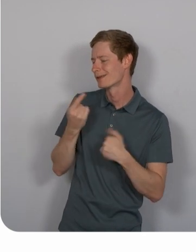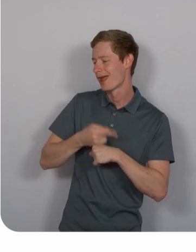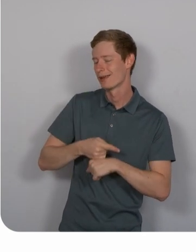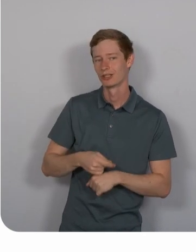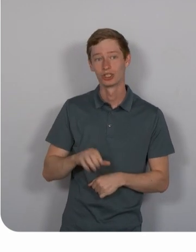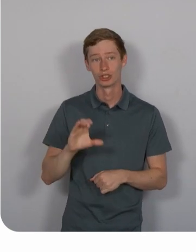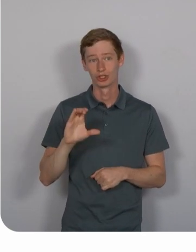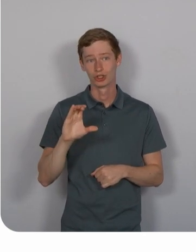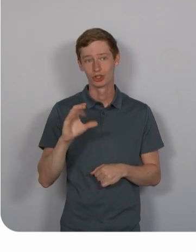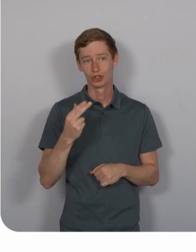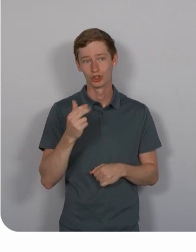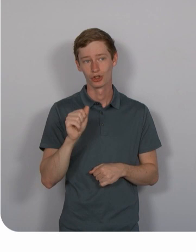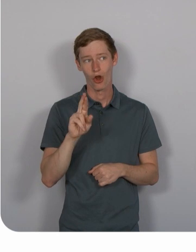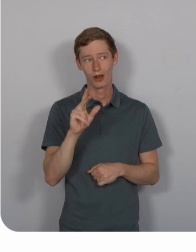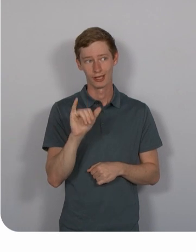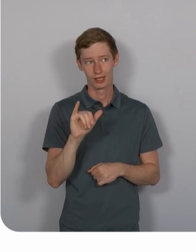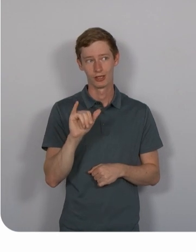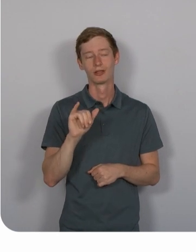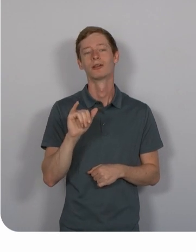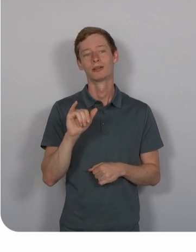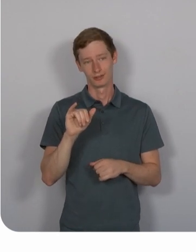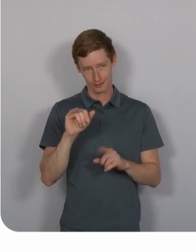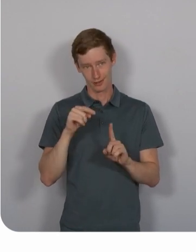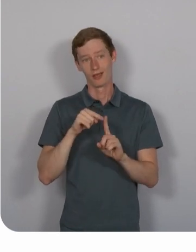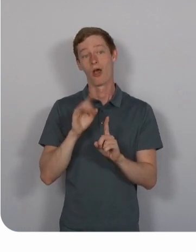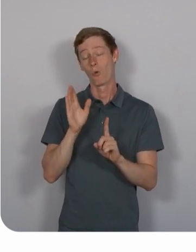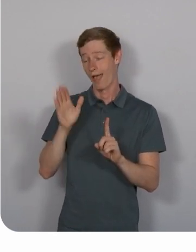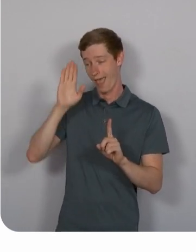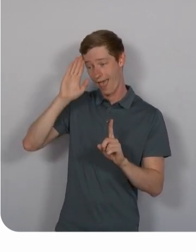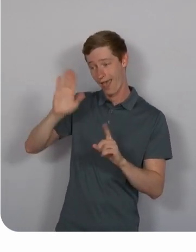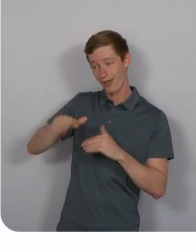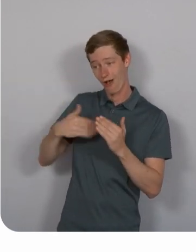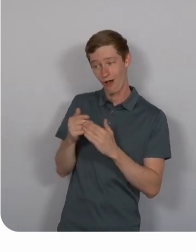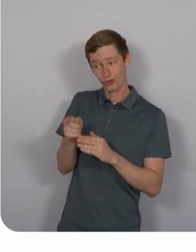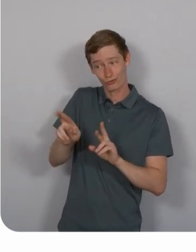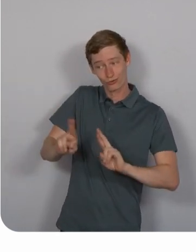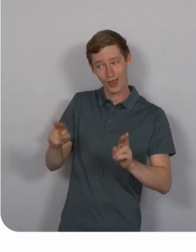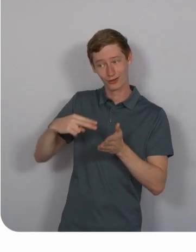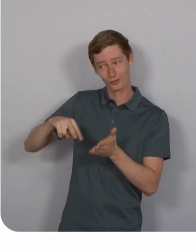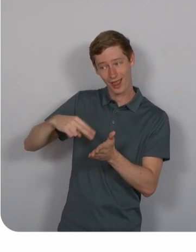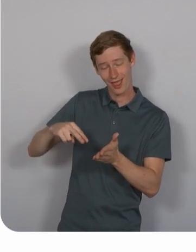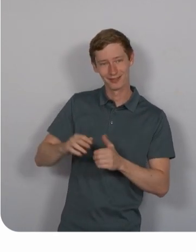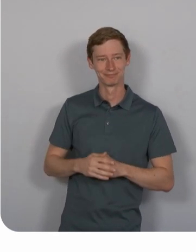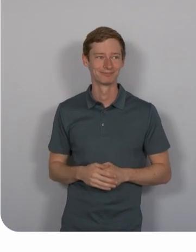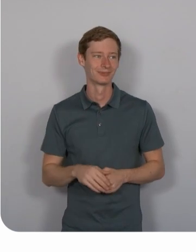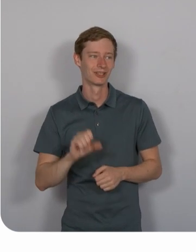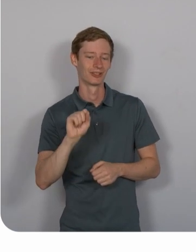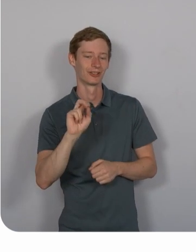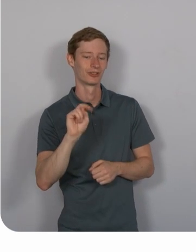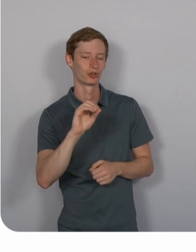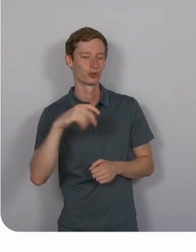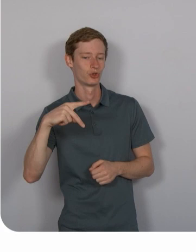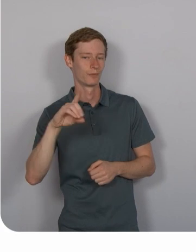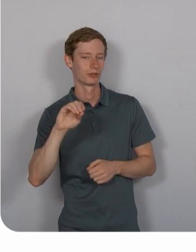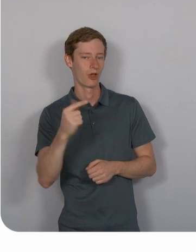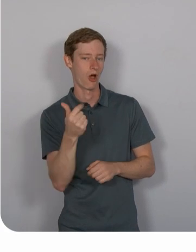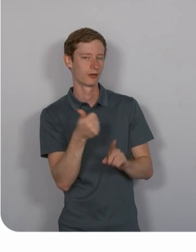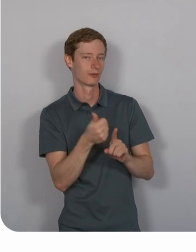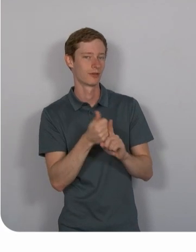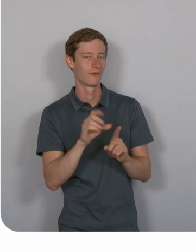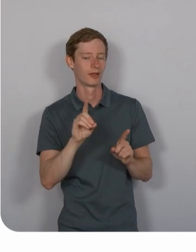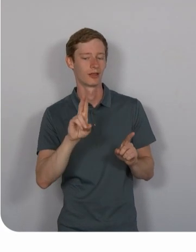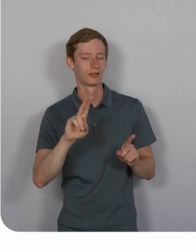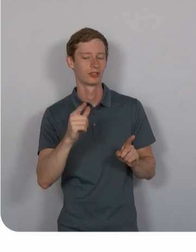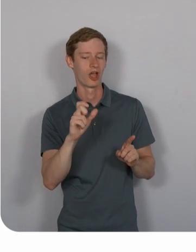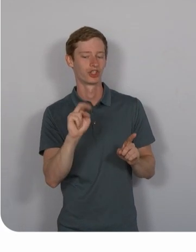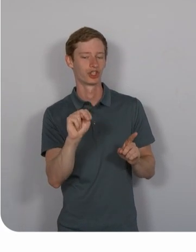Coco, making sure you and your moves aren't sus. Hey, y'all. You ready to dance? Snoop Dogg is Dungeon Master. Slay